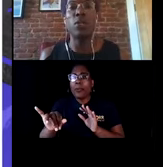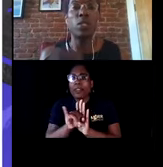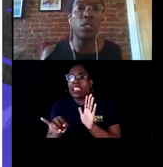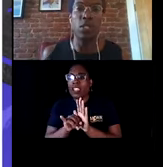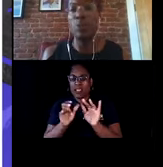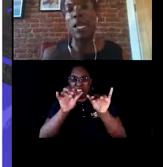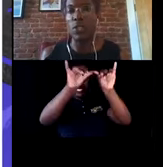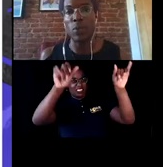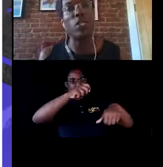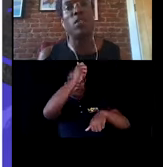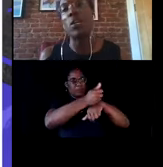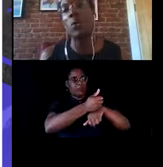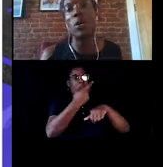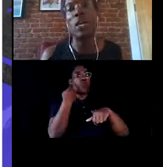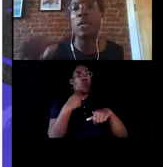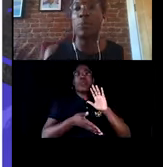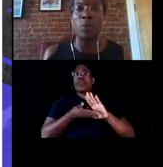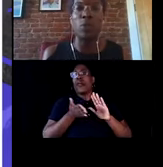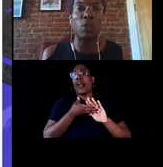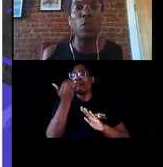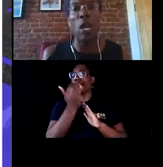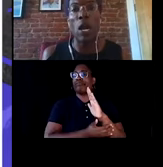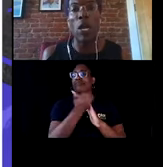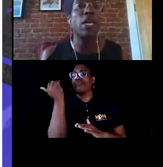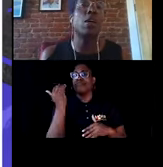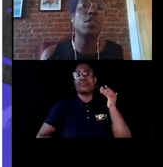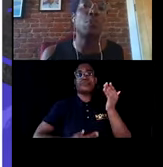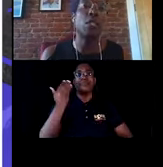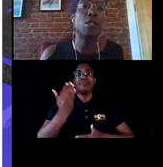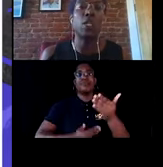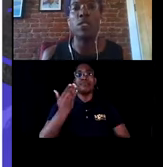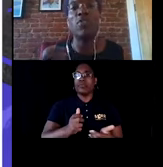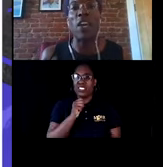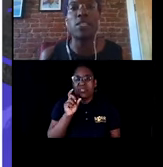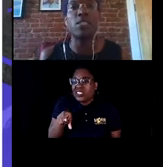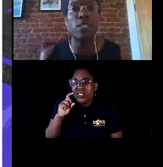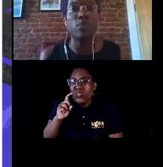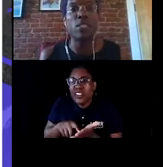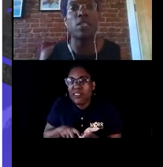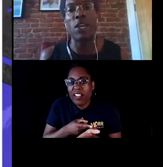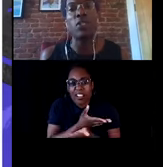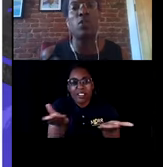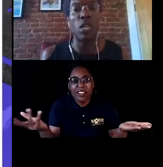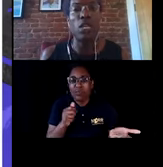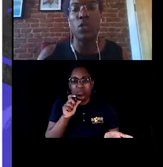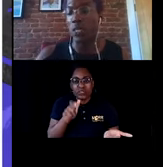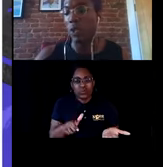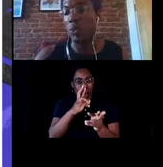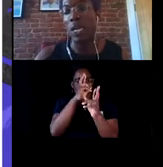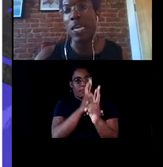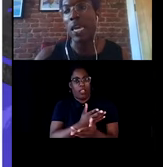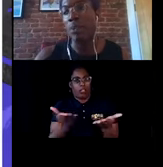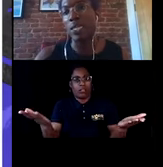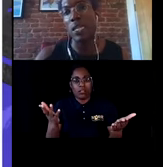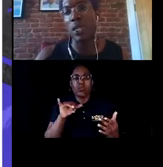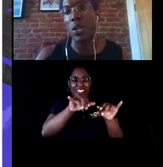means that we don't need to just be nice to each other or accept people for who they are. It also means that we need to fight the systems that have actually created